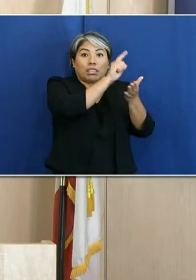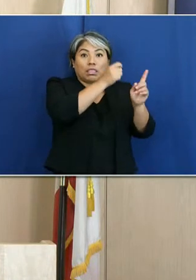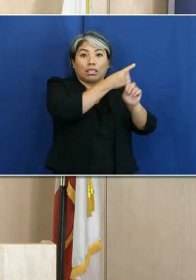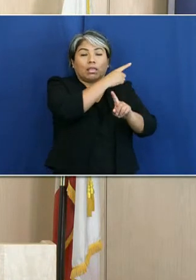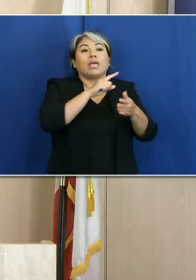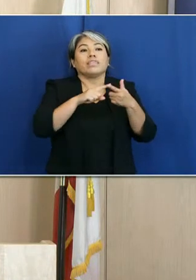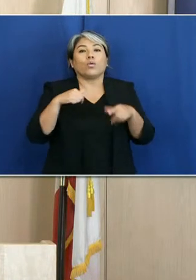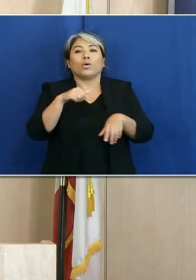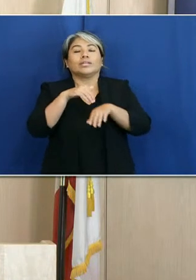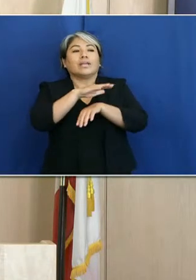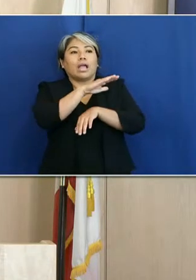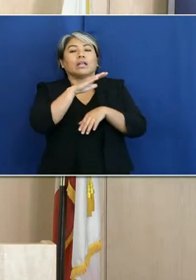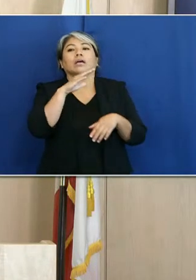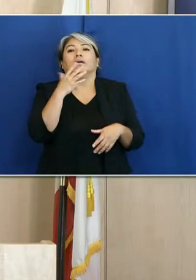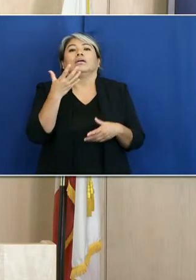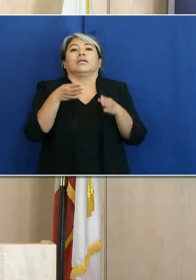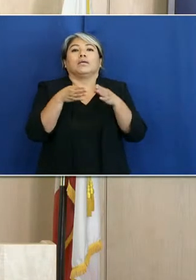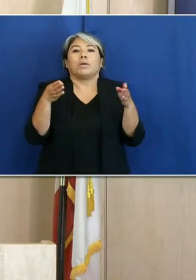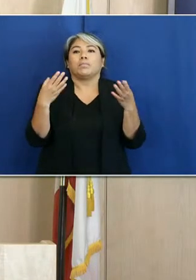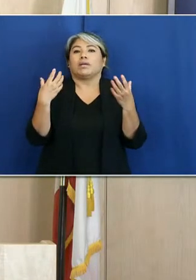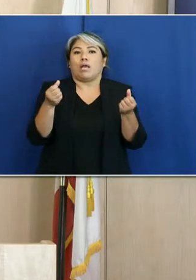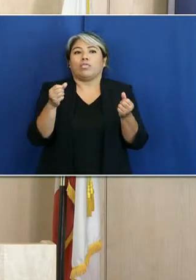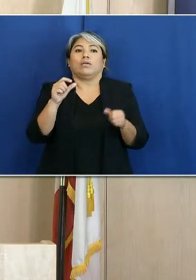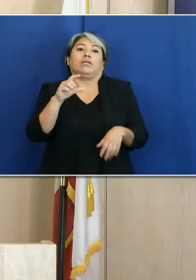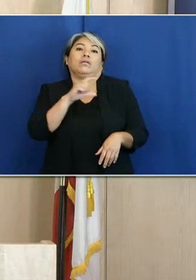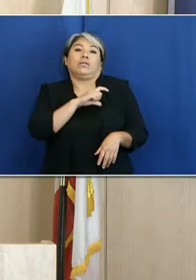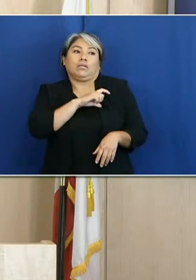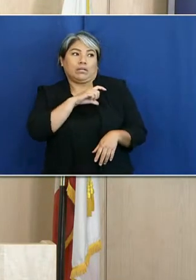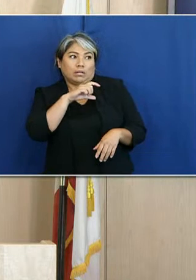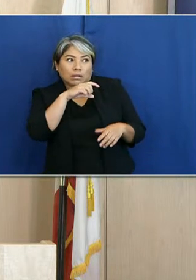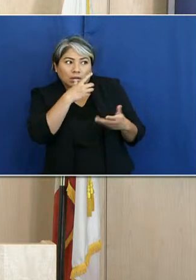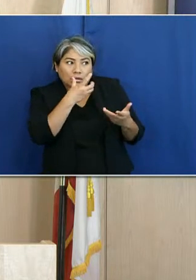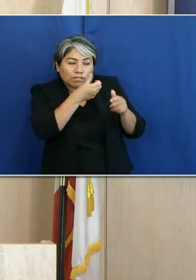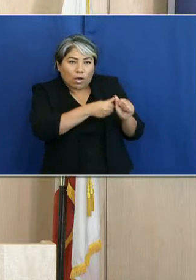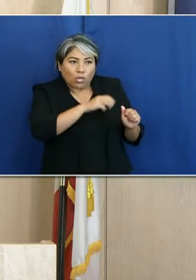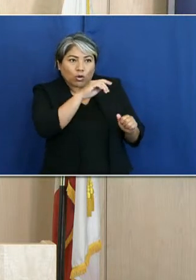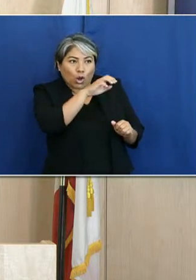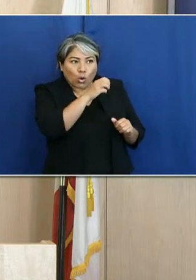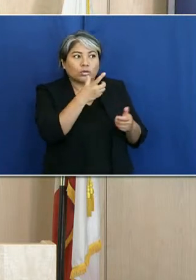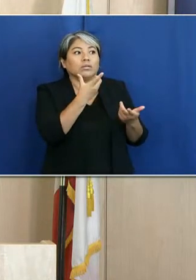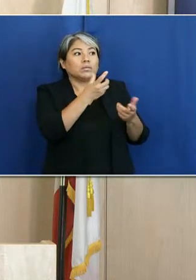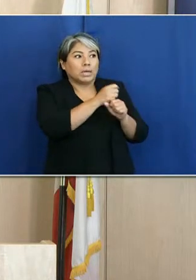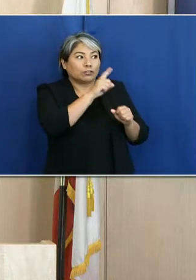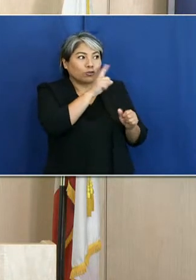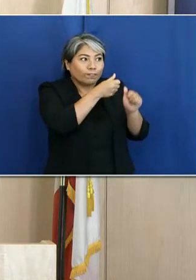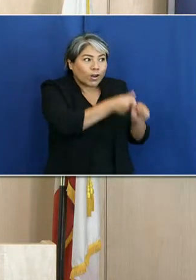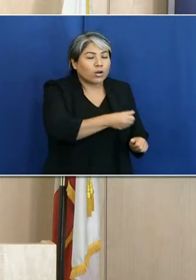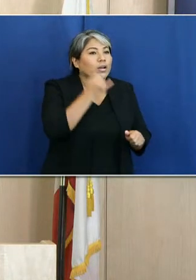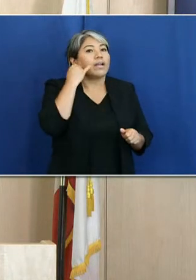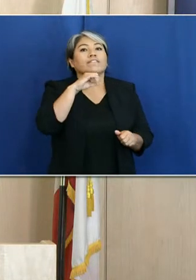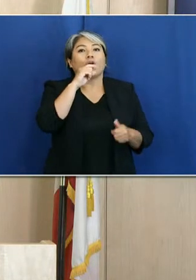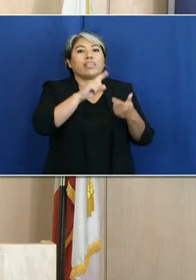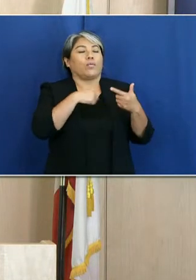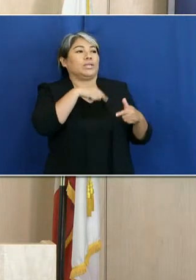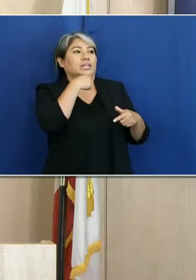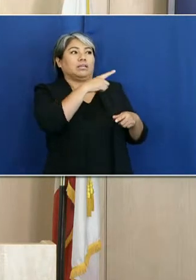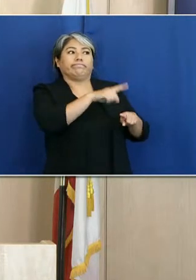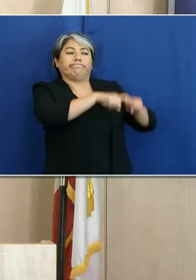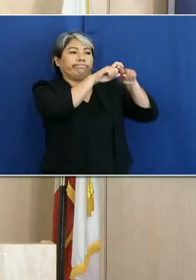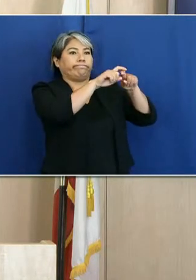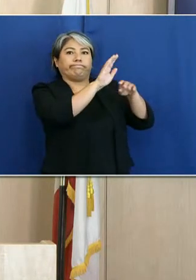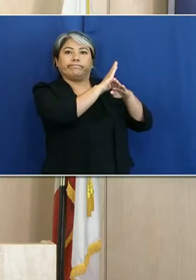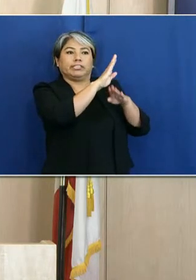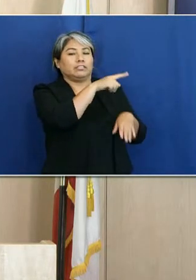health code enforcement folks out working with the local jurisdiction, see if we can gain compliance. If that doesn't work, then we can issue either a cease and desist or a public health